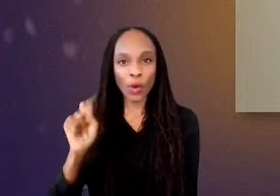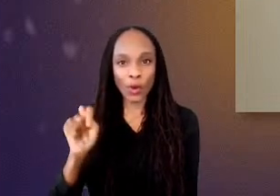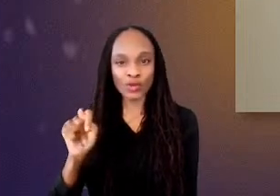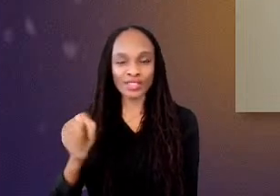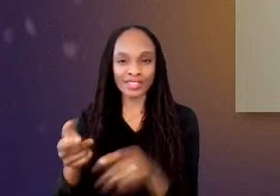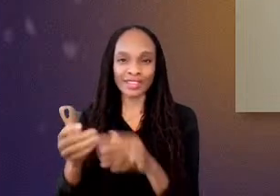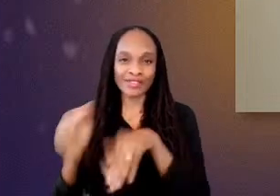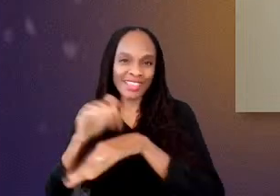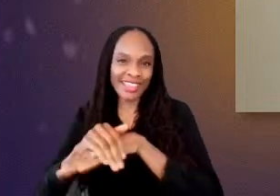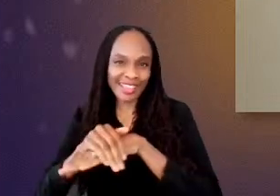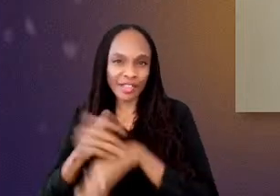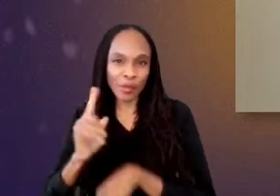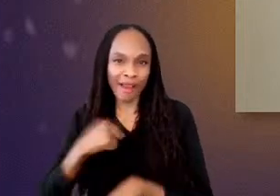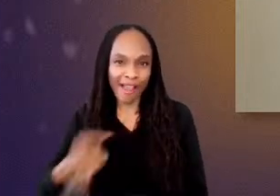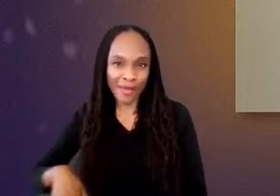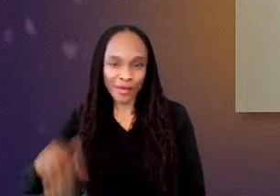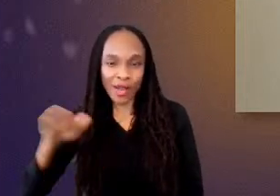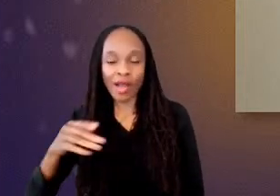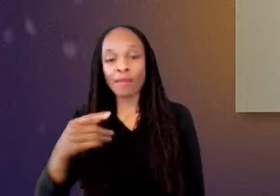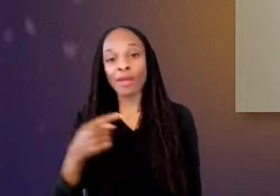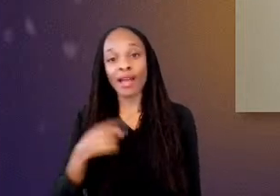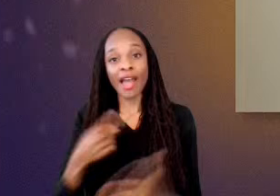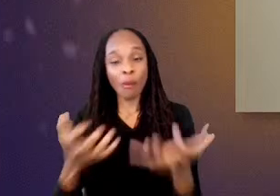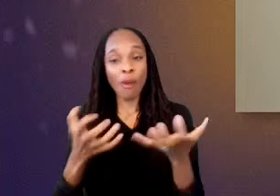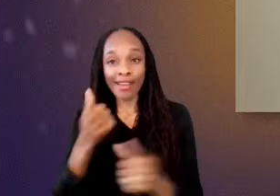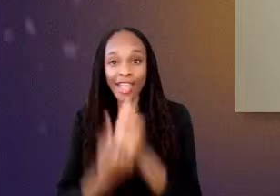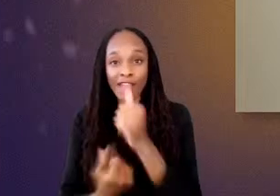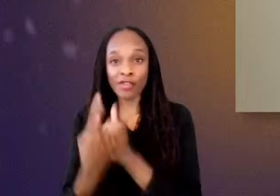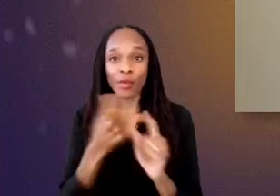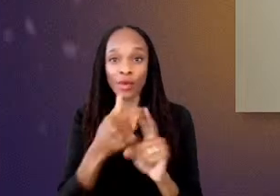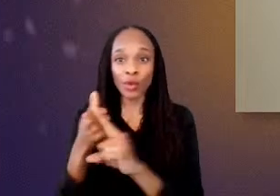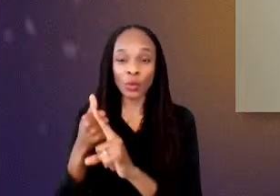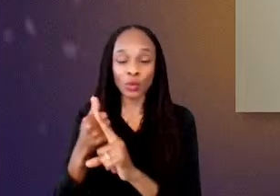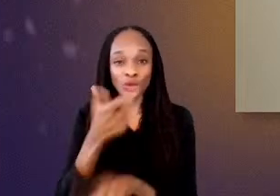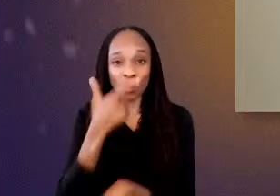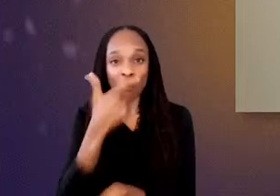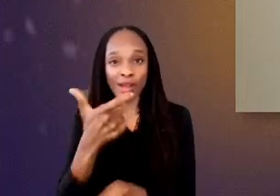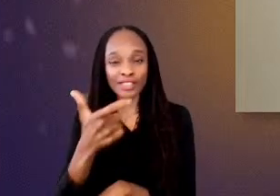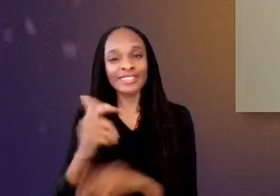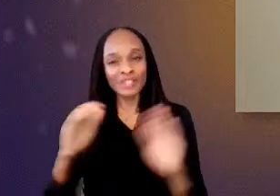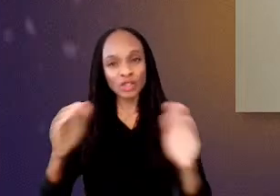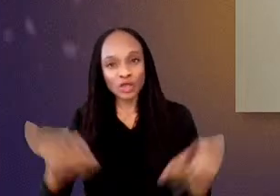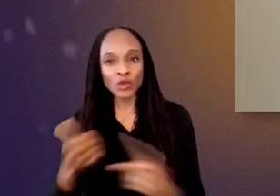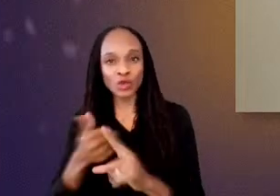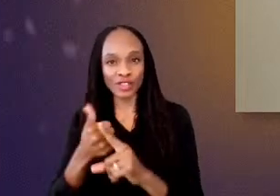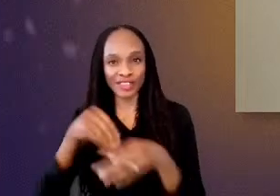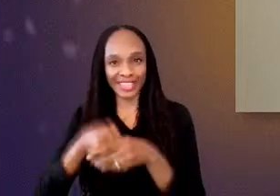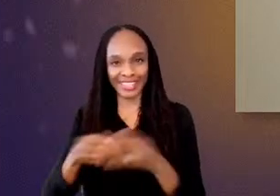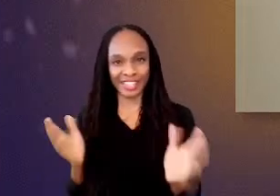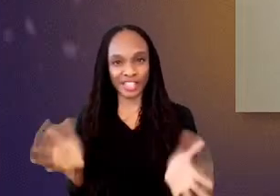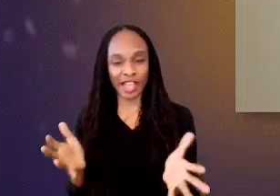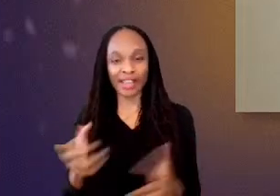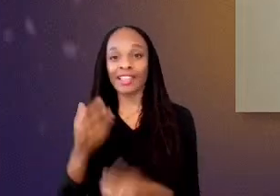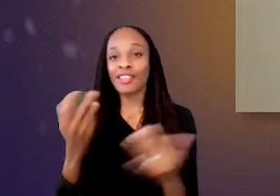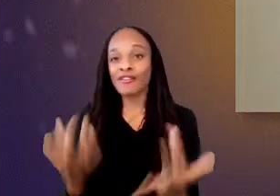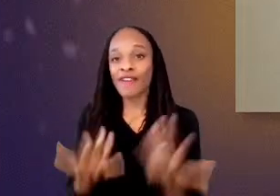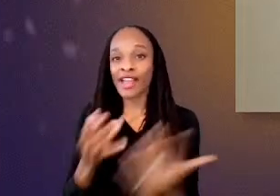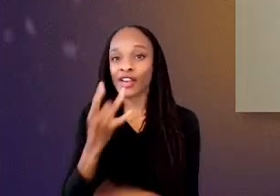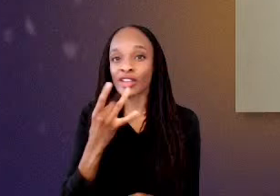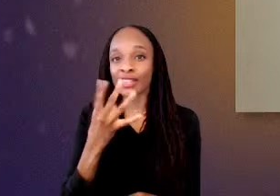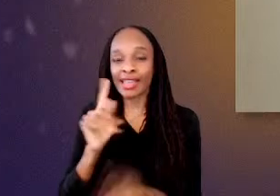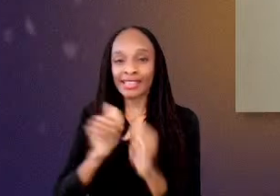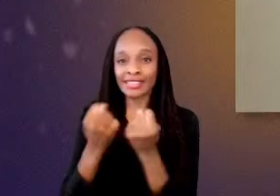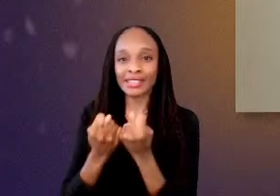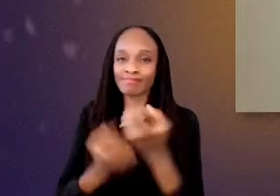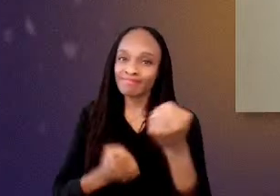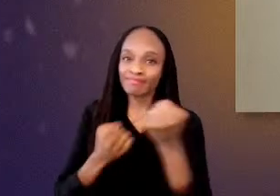invite everyone watching to introduce yourself in the chat. The Firelight team stands in solidarity with